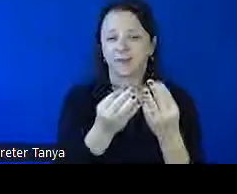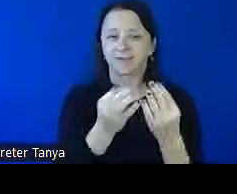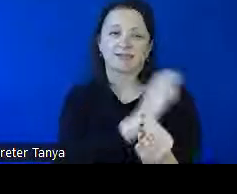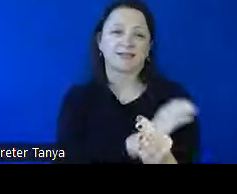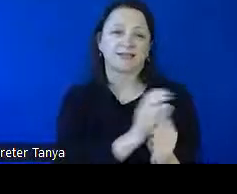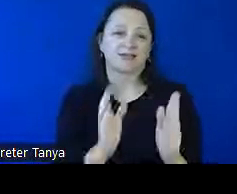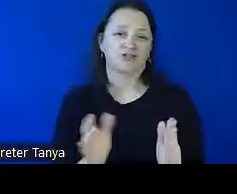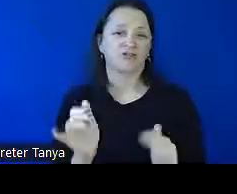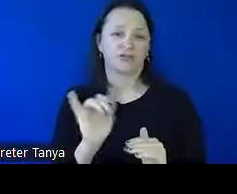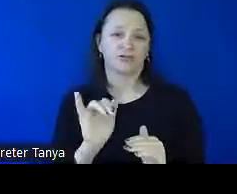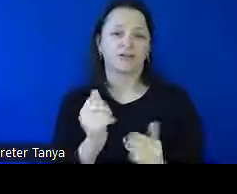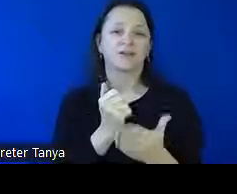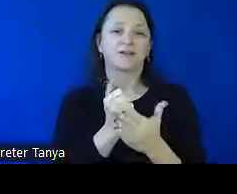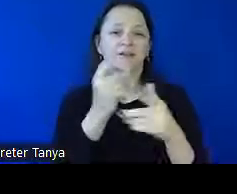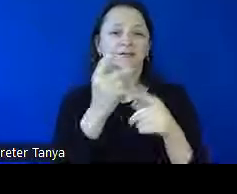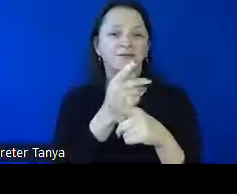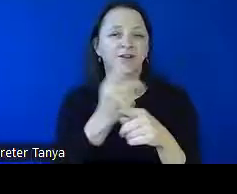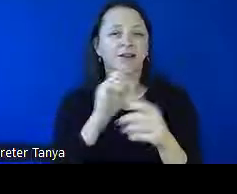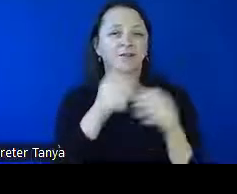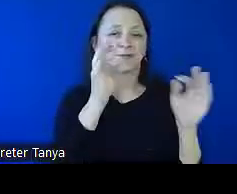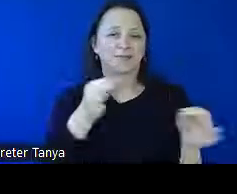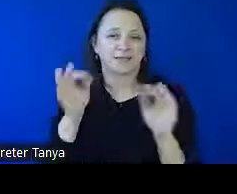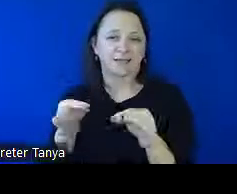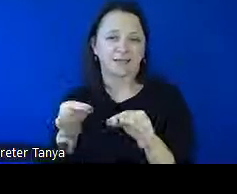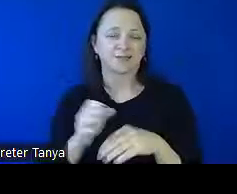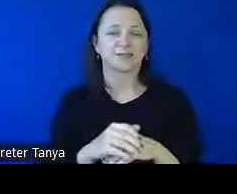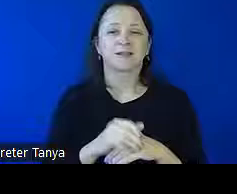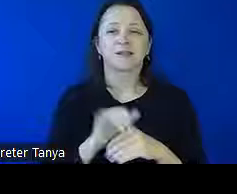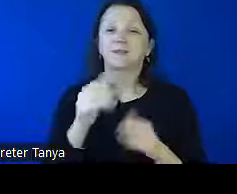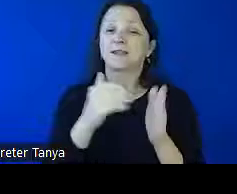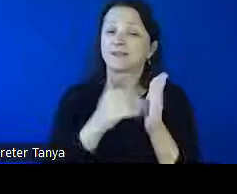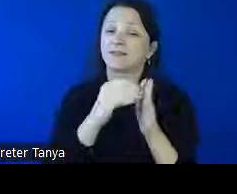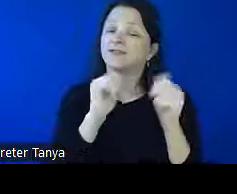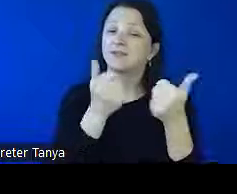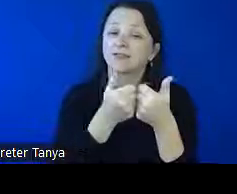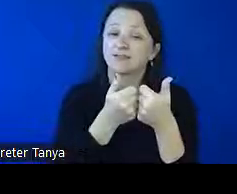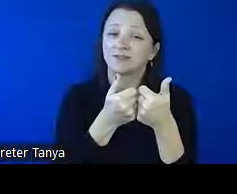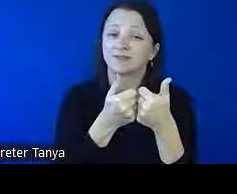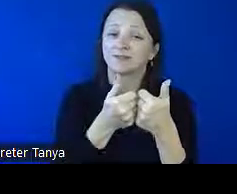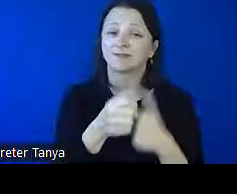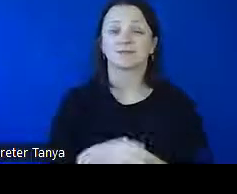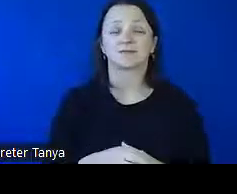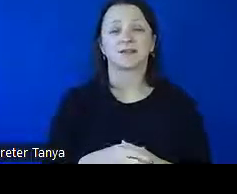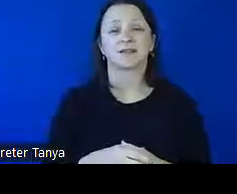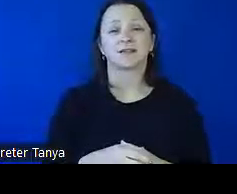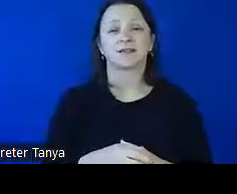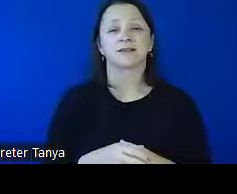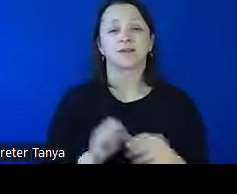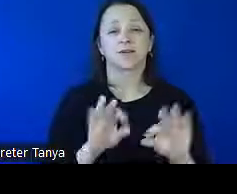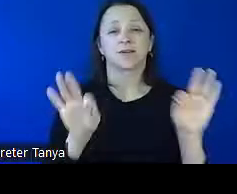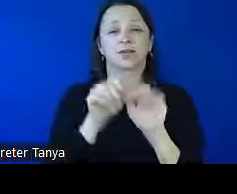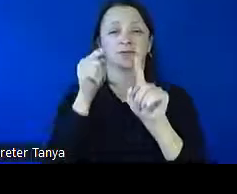clinicians around helping make this decision, which is often challenging. And the key points